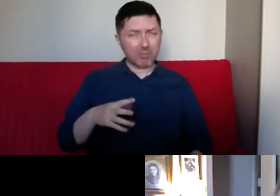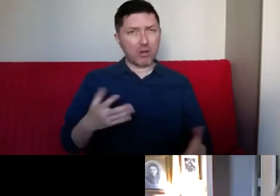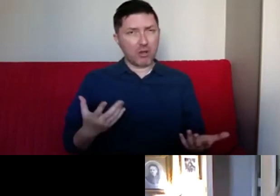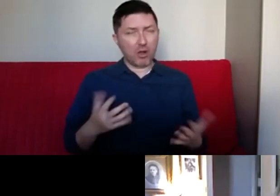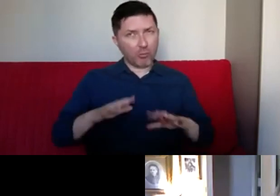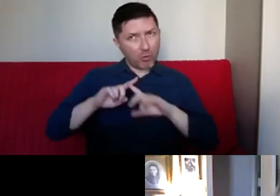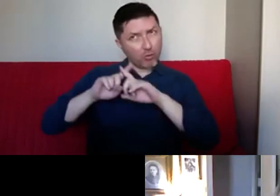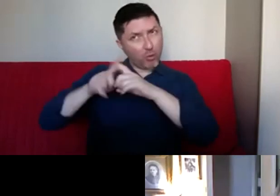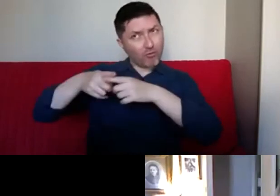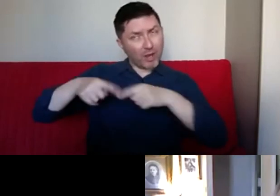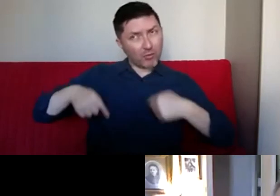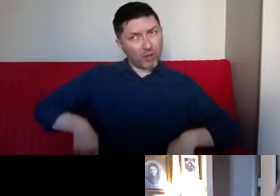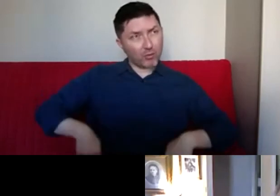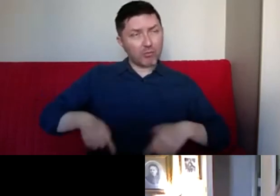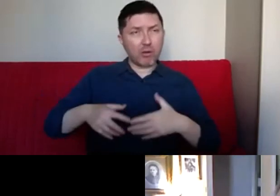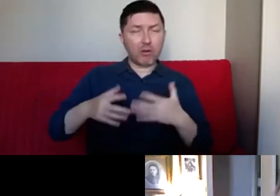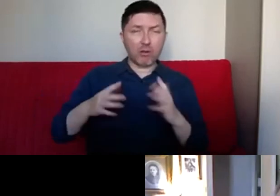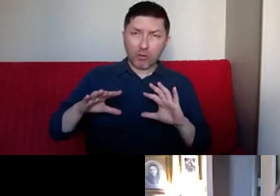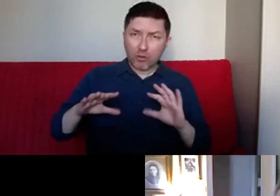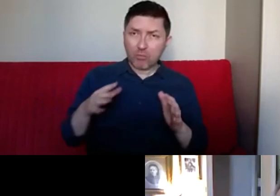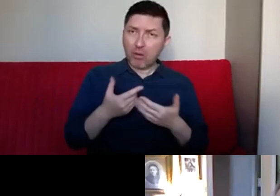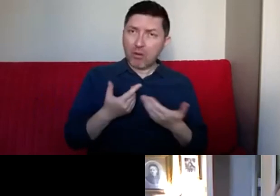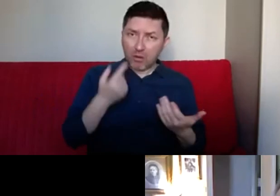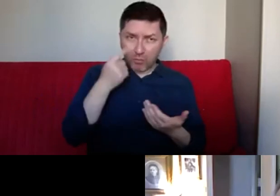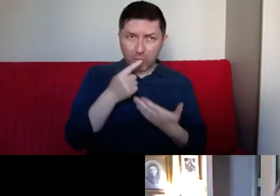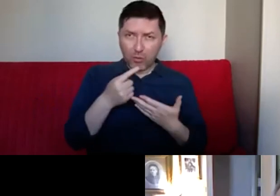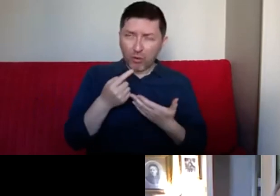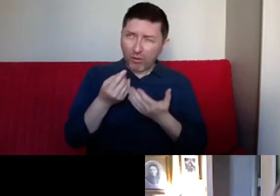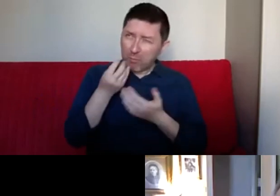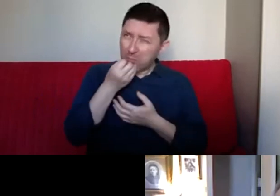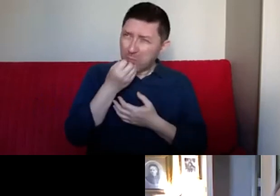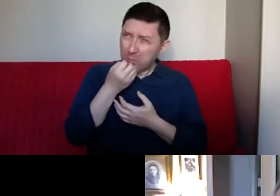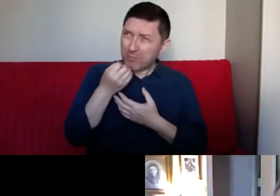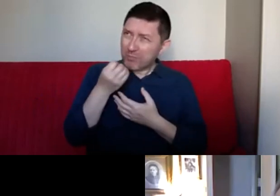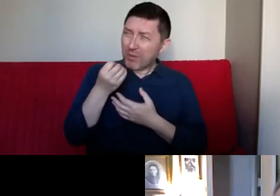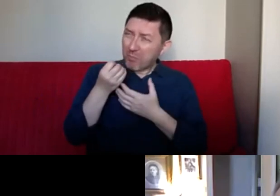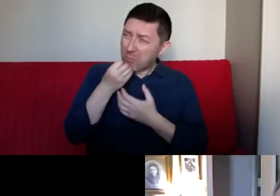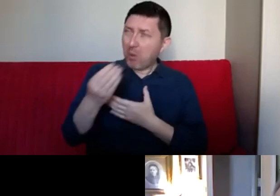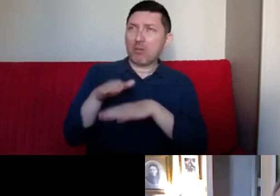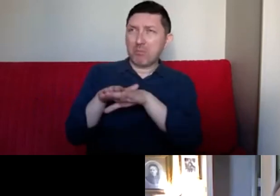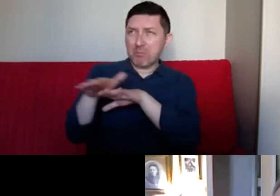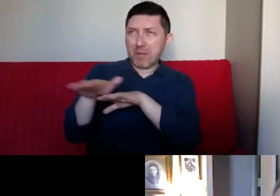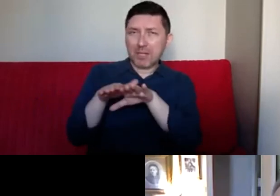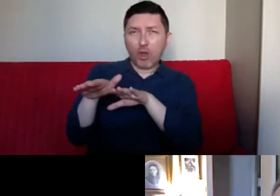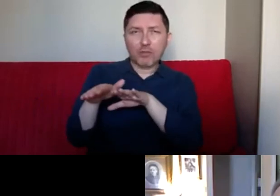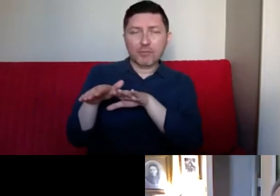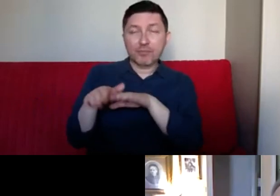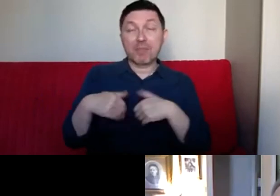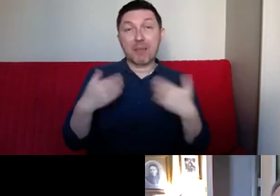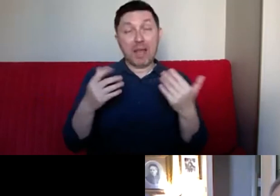In my point of view, you did one thing which is very important with this Desk 2 project. I guess we need to